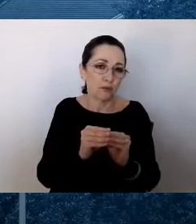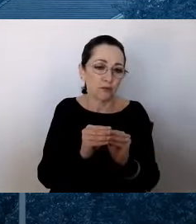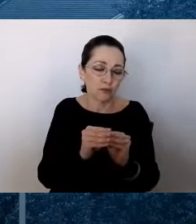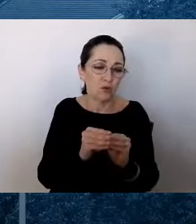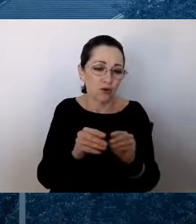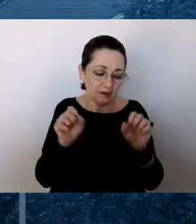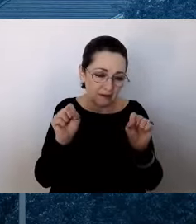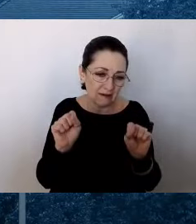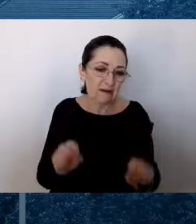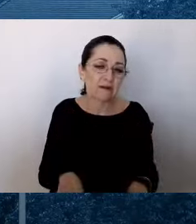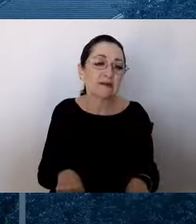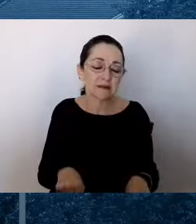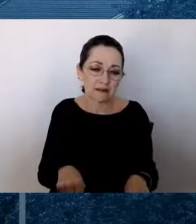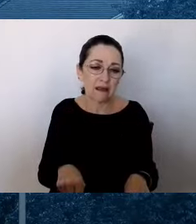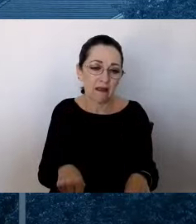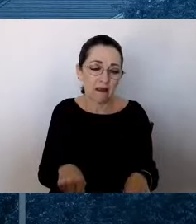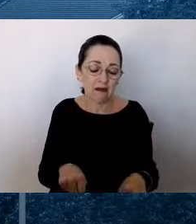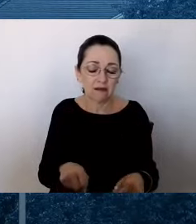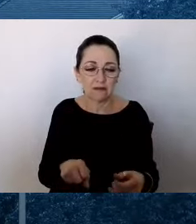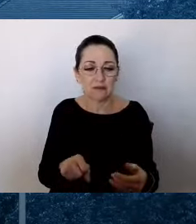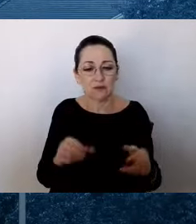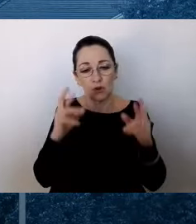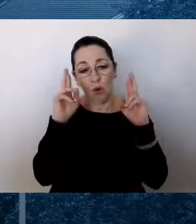get ourselves out of this pandemic.